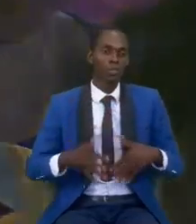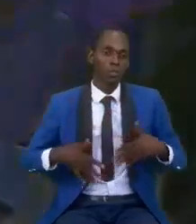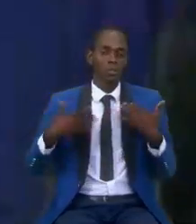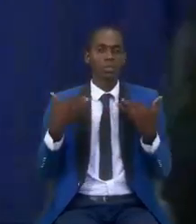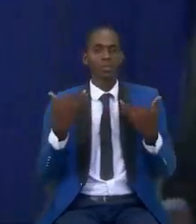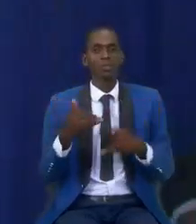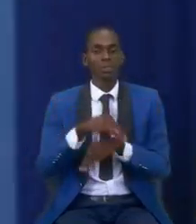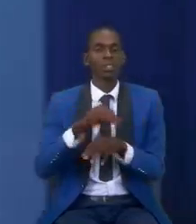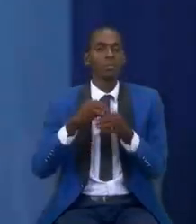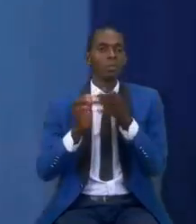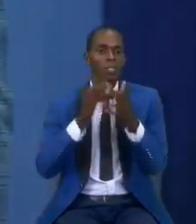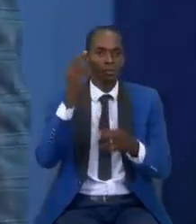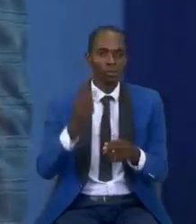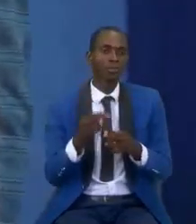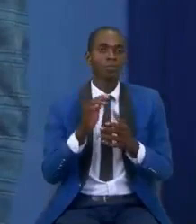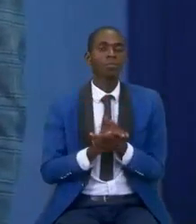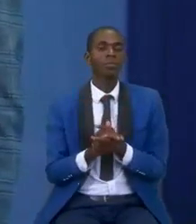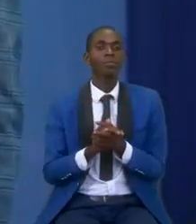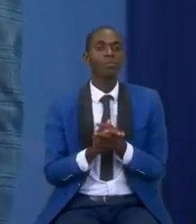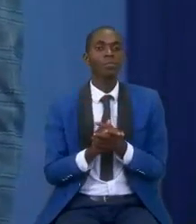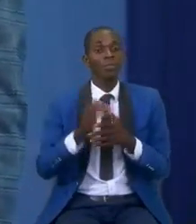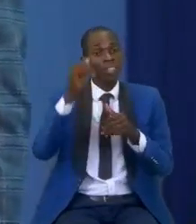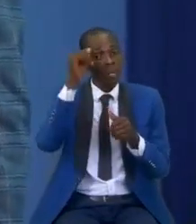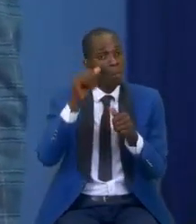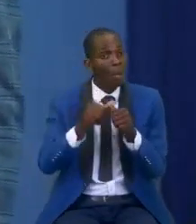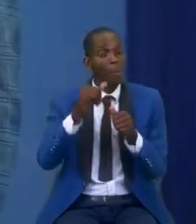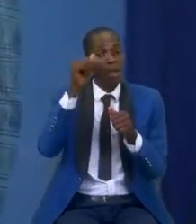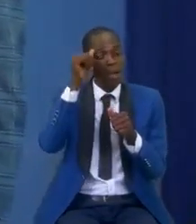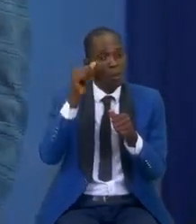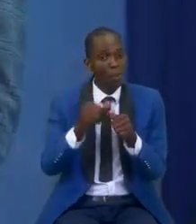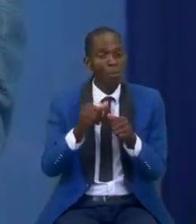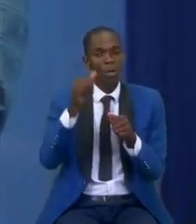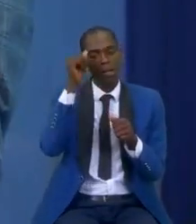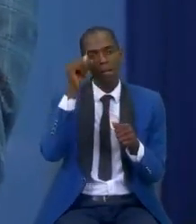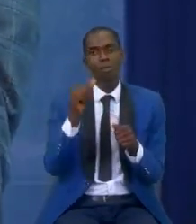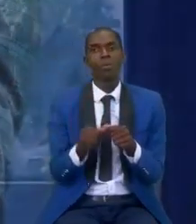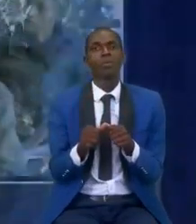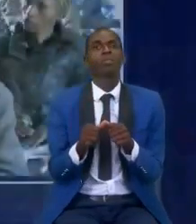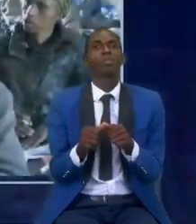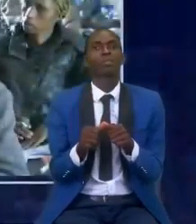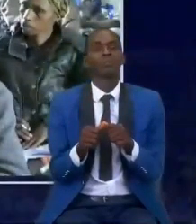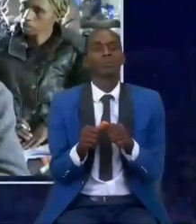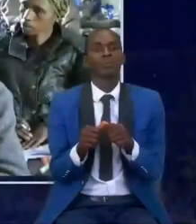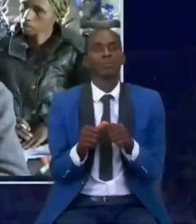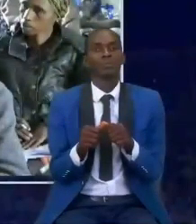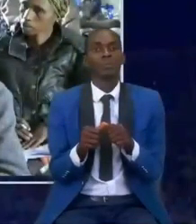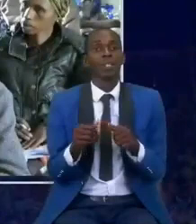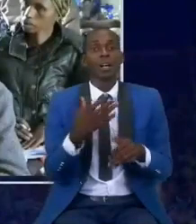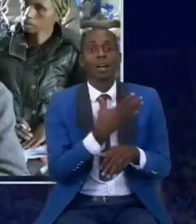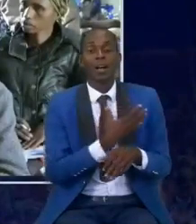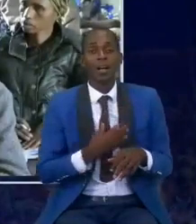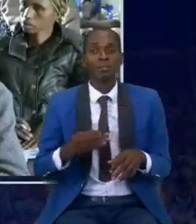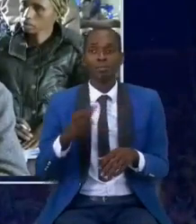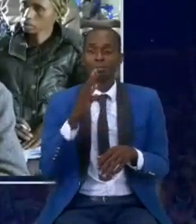look unto me. And be ye saved, and be ye healed, and be delivered and be set free